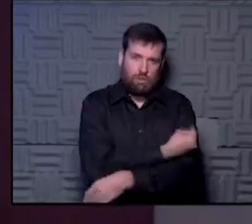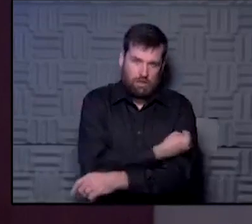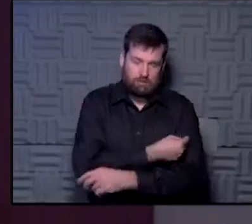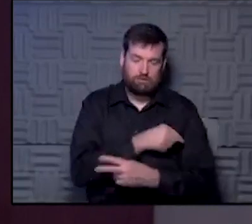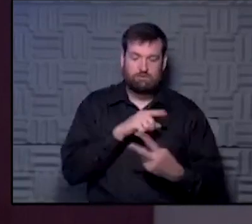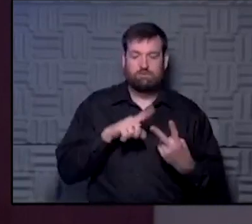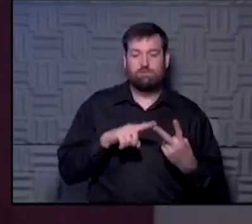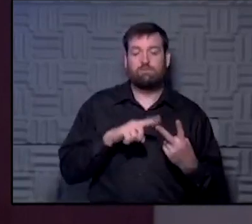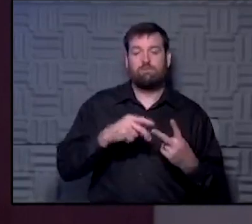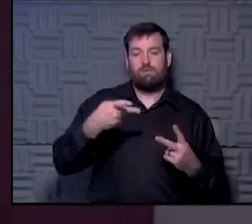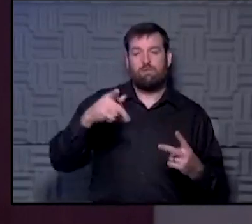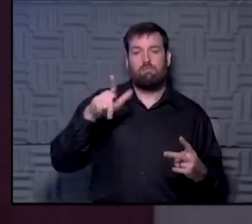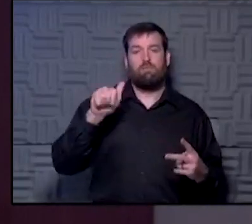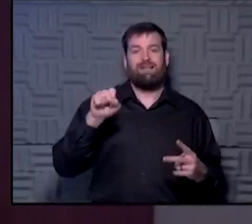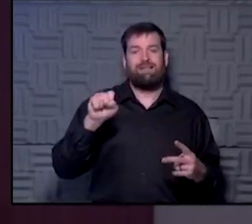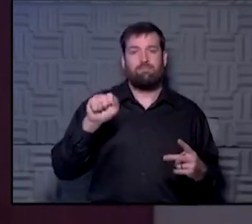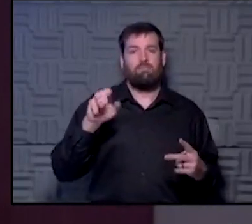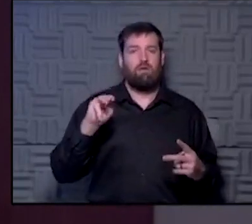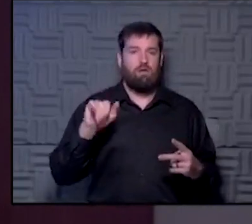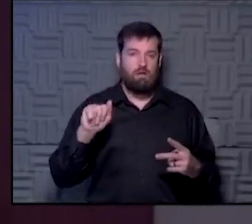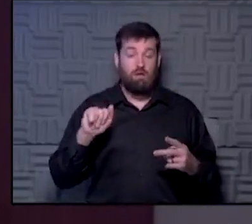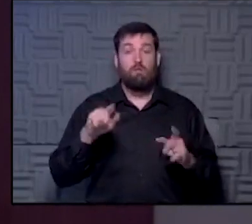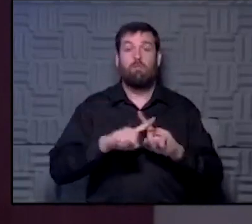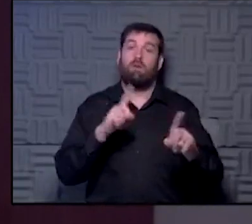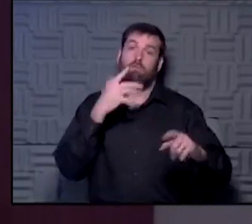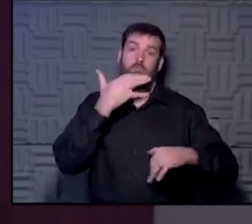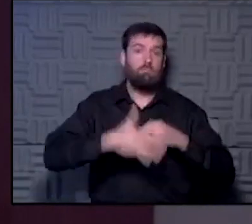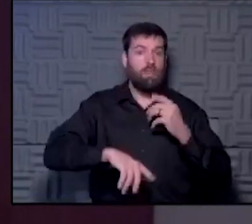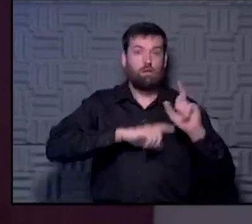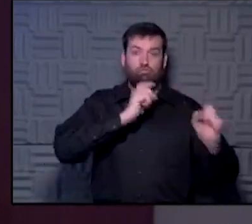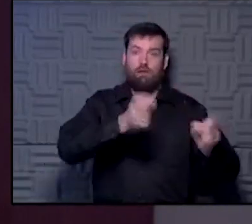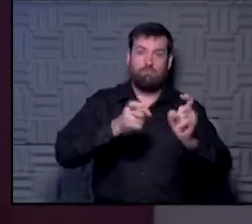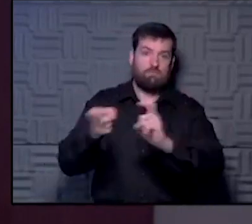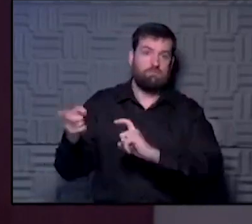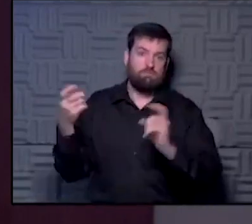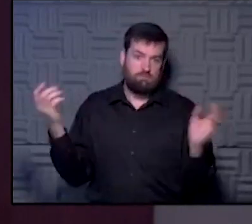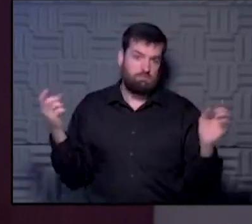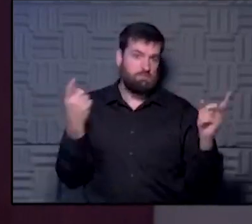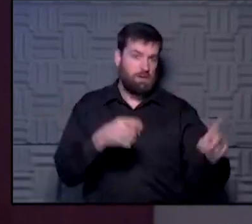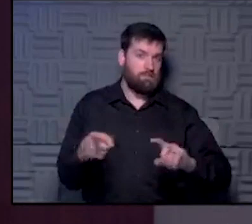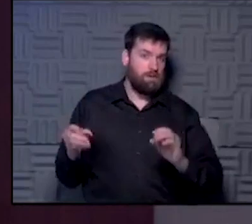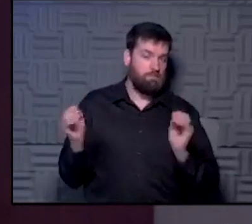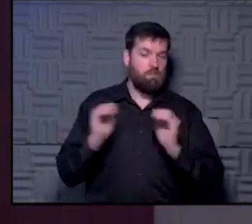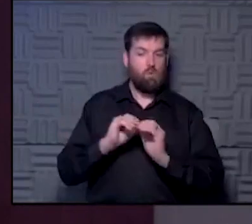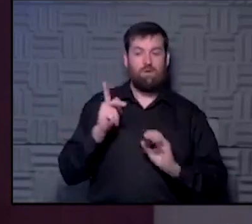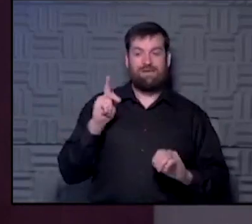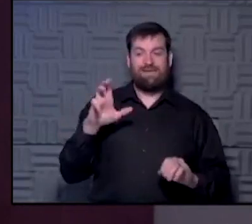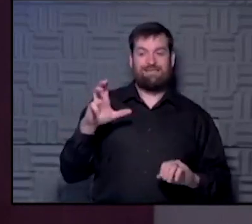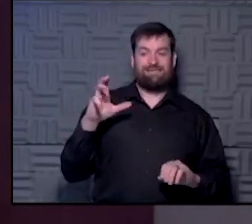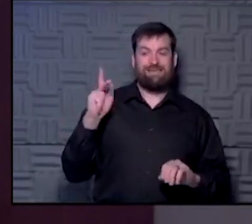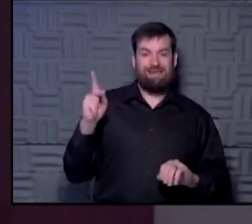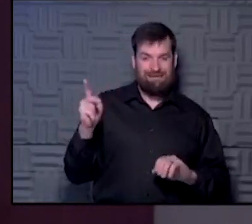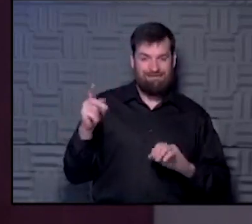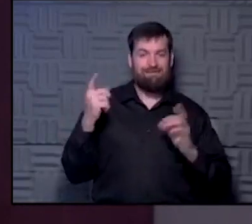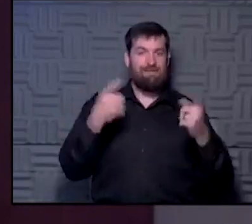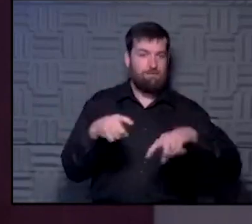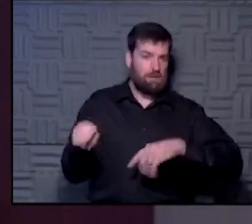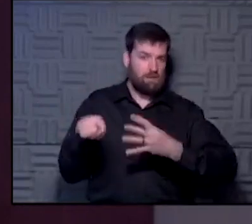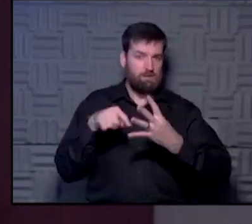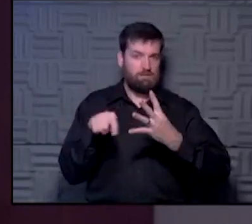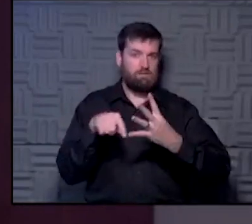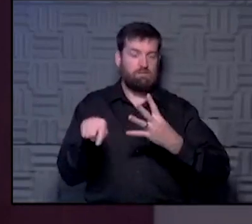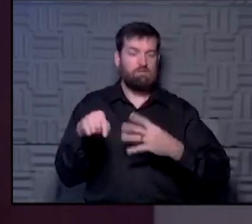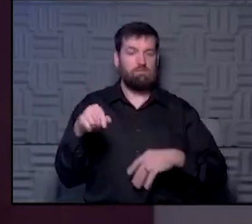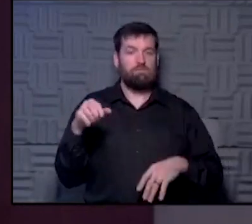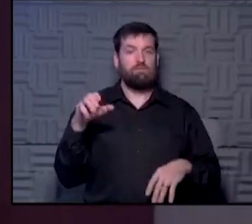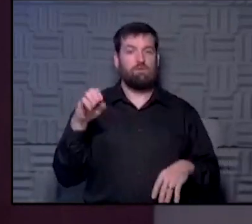also, we mentioned plasma earlier, but blood drives are starting to happen a little bit more. We're having one in KCK at the end of October, so please participate in those if you're at